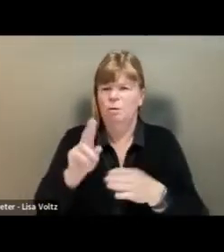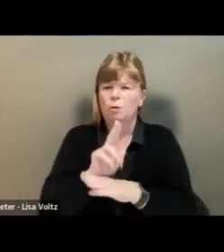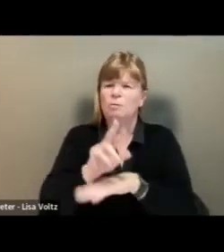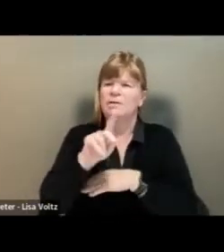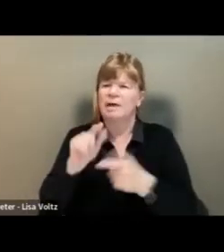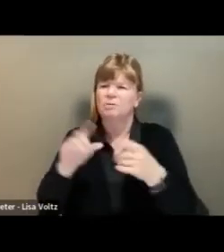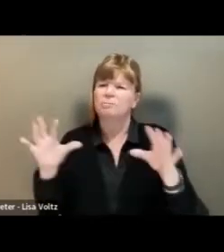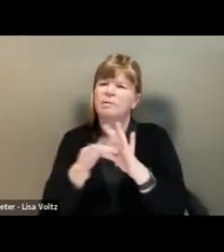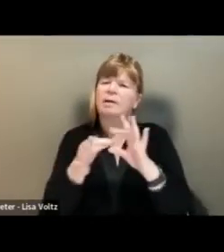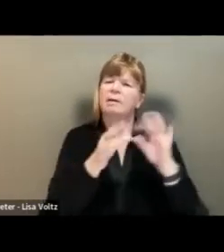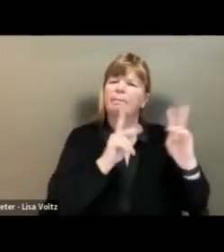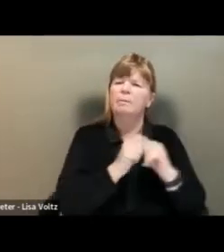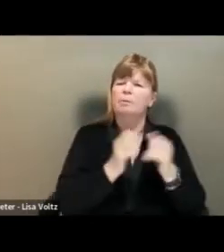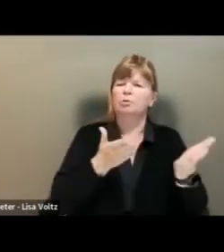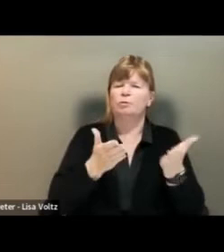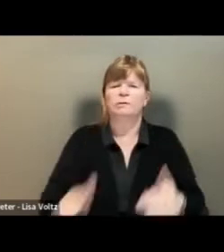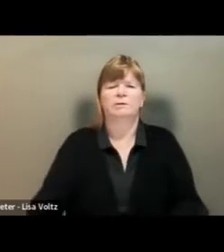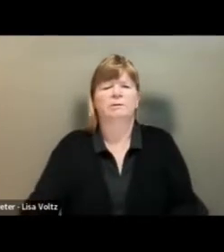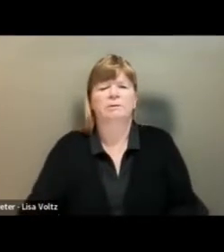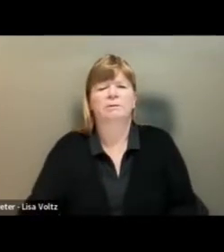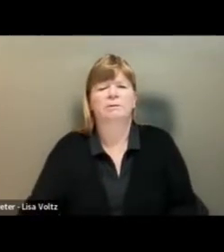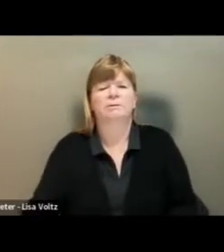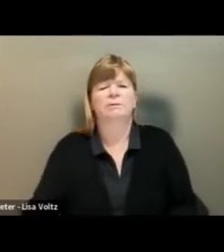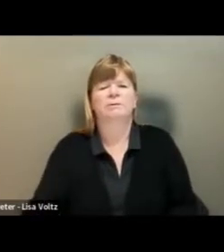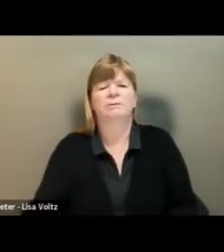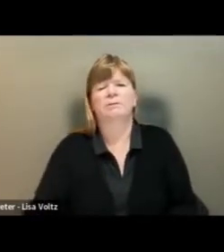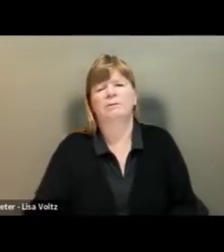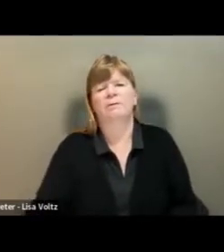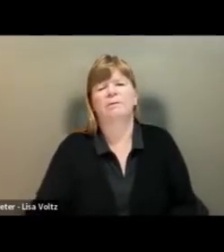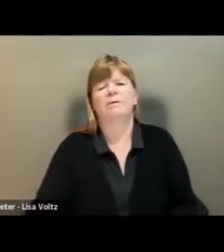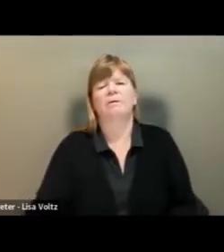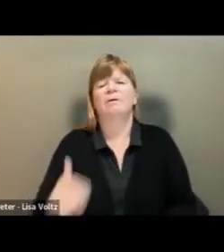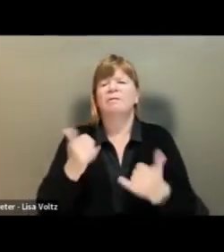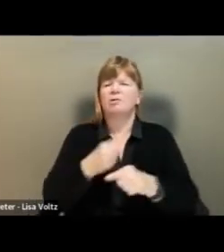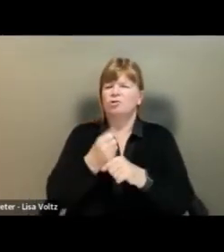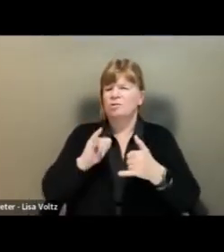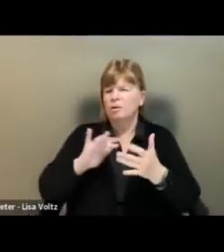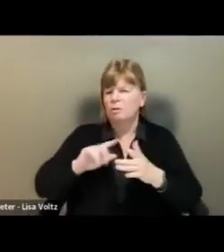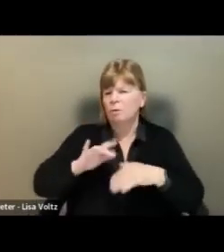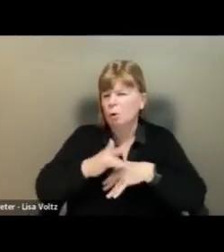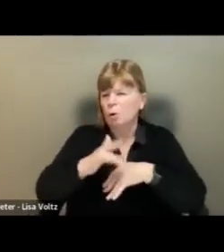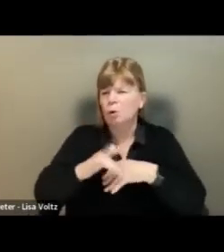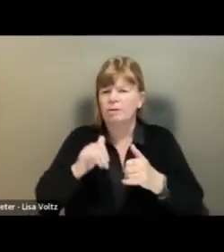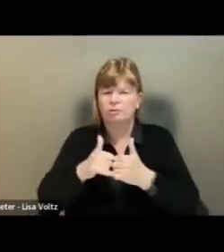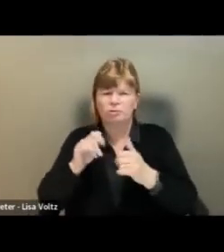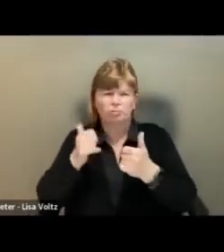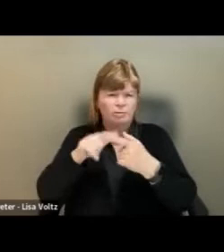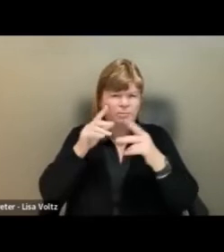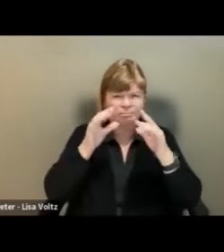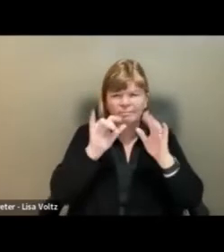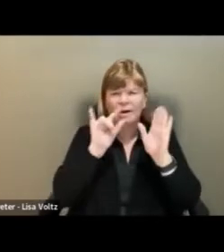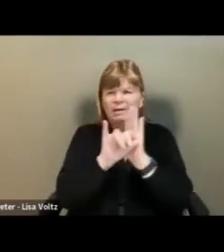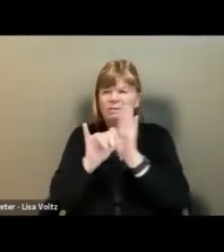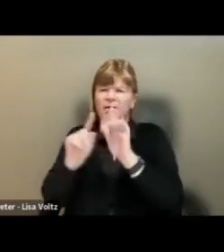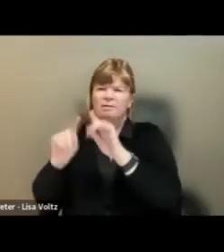services. This year, we're still early on in our formation, and the group is still evaluating potential focus areas. You can see on